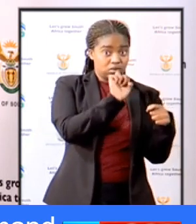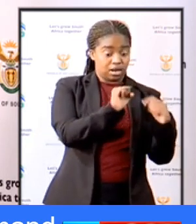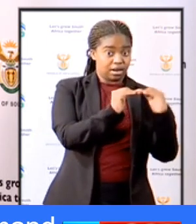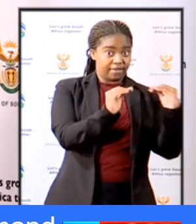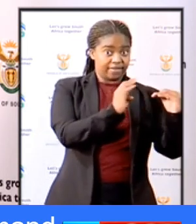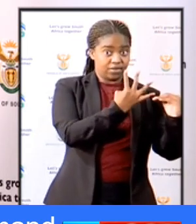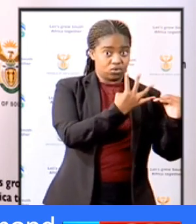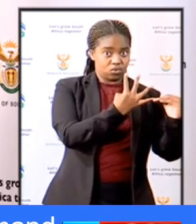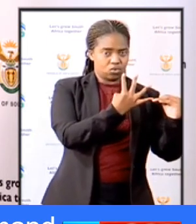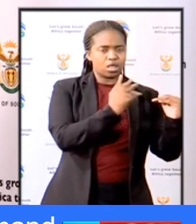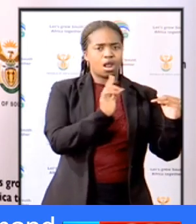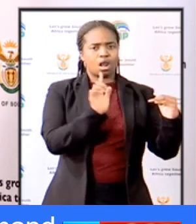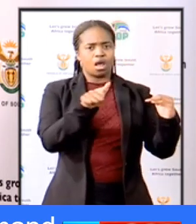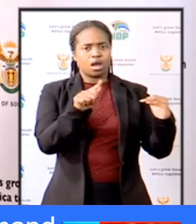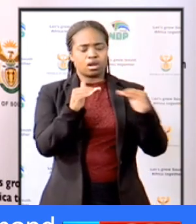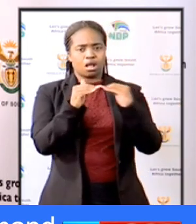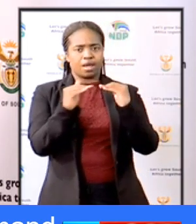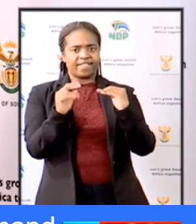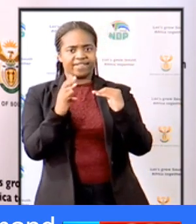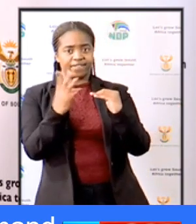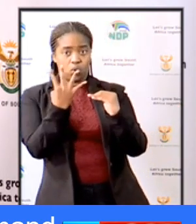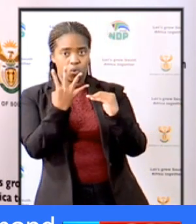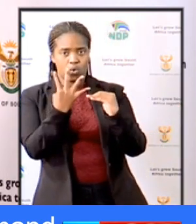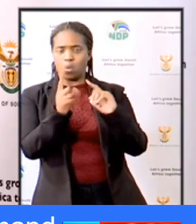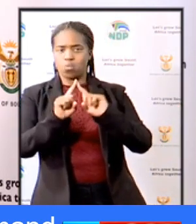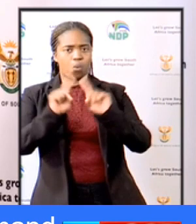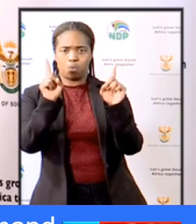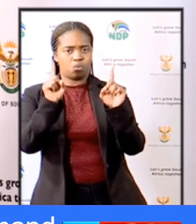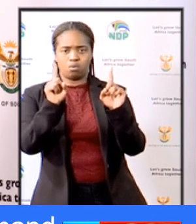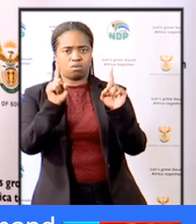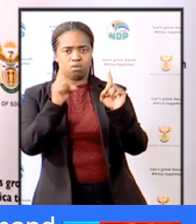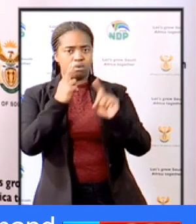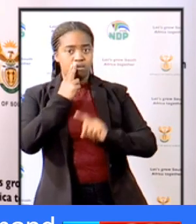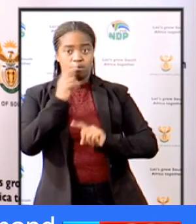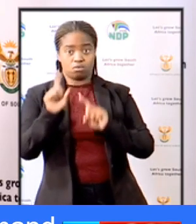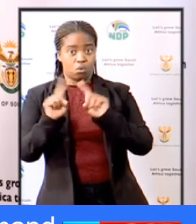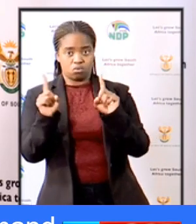then it was reinforced, and then it was banned again.